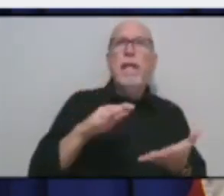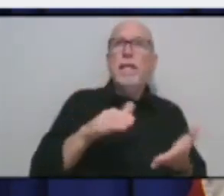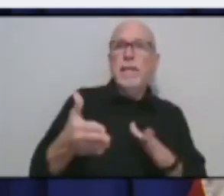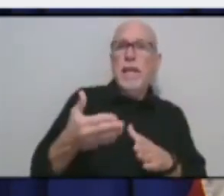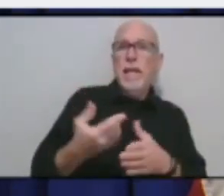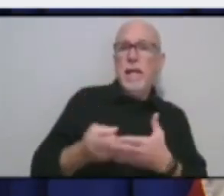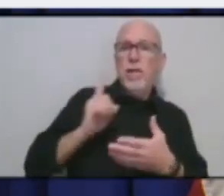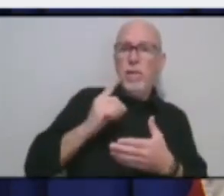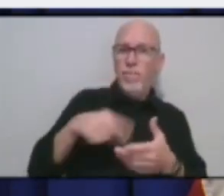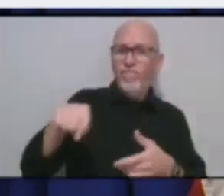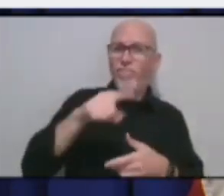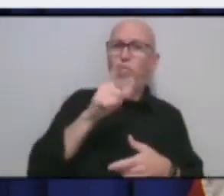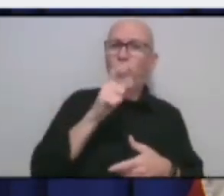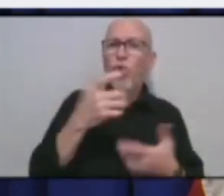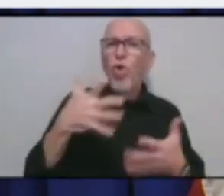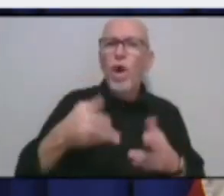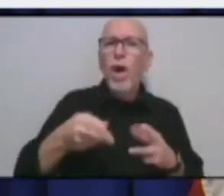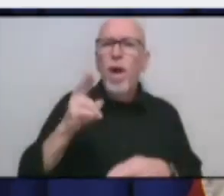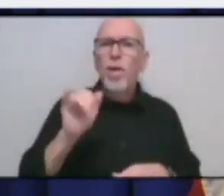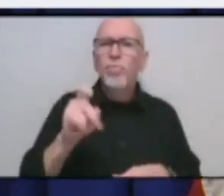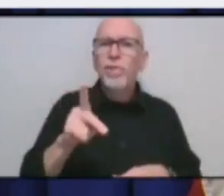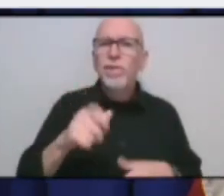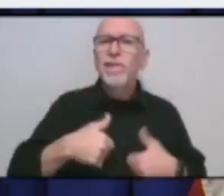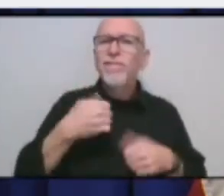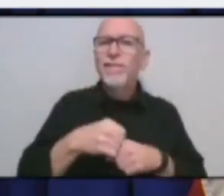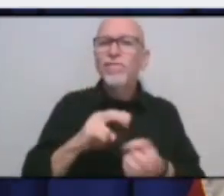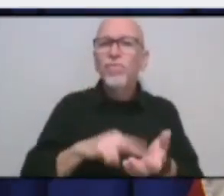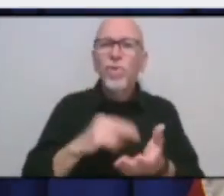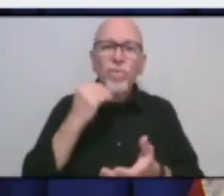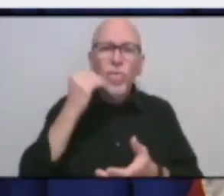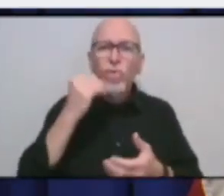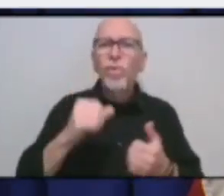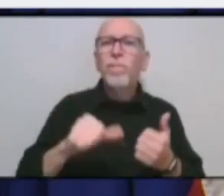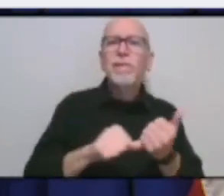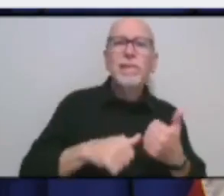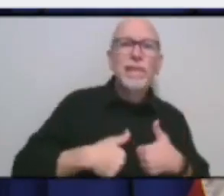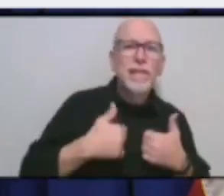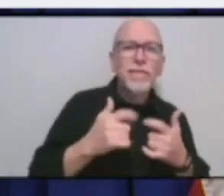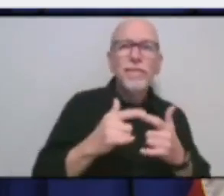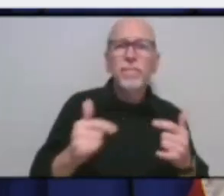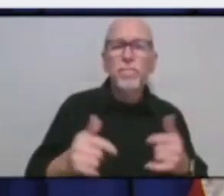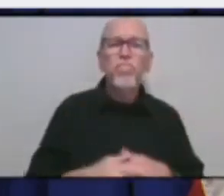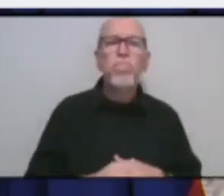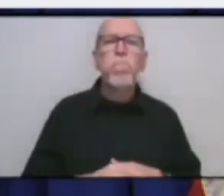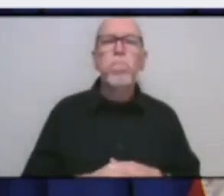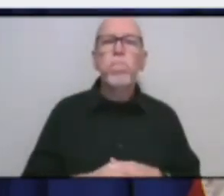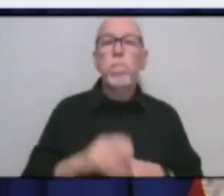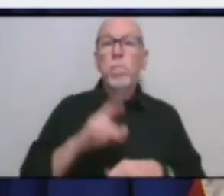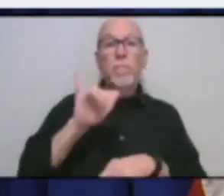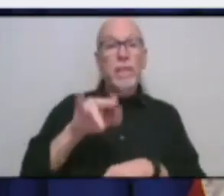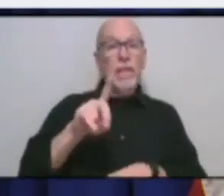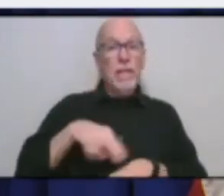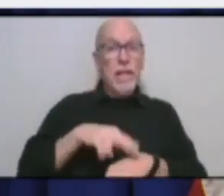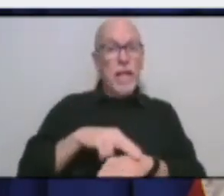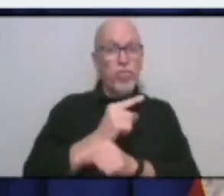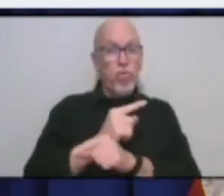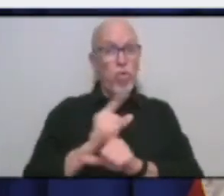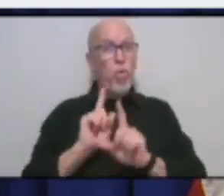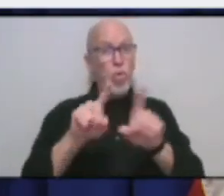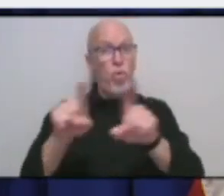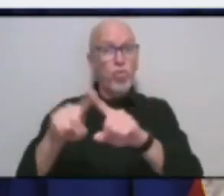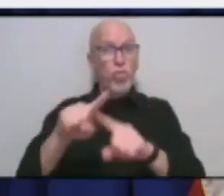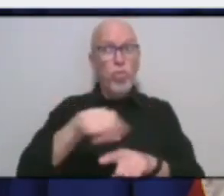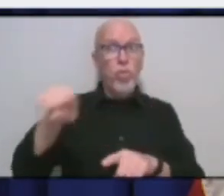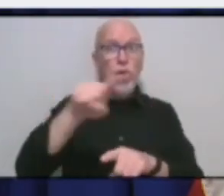among our vulnerable residents in long-term care facilities. In addition to sending the Indiana National Guard to these facilities, we've partnered